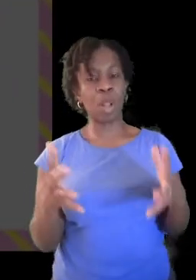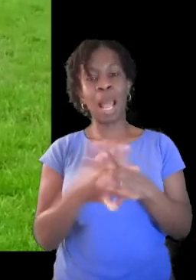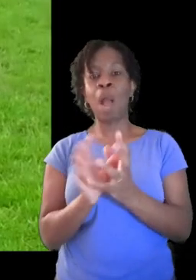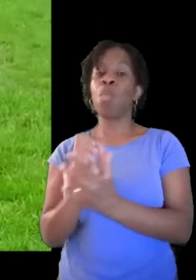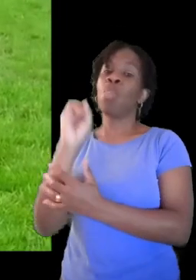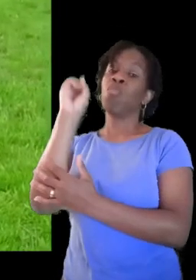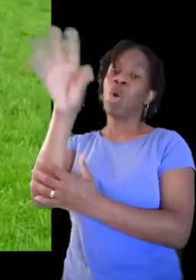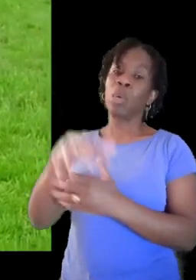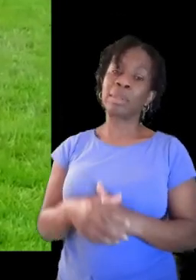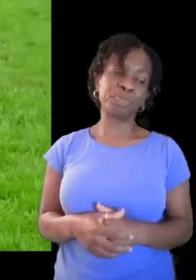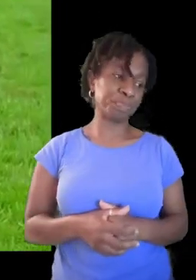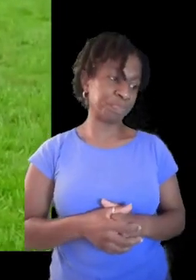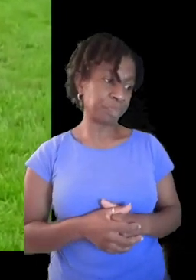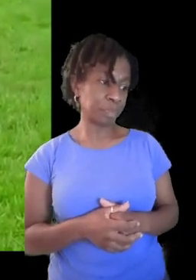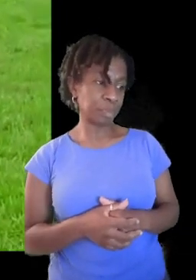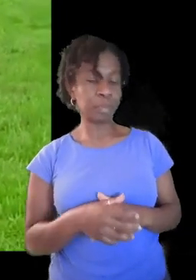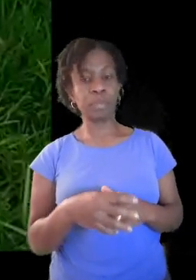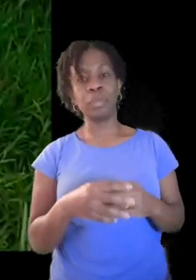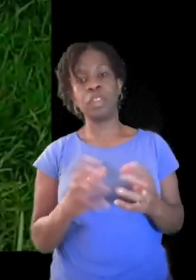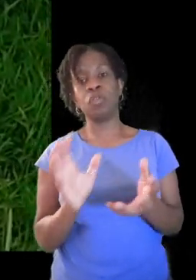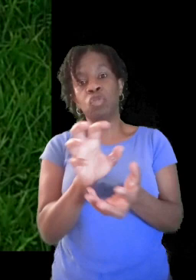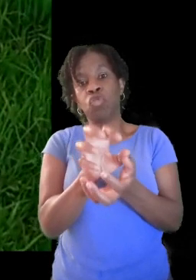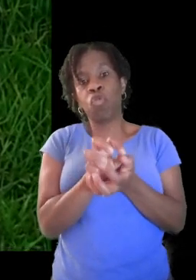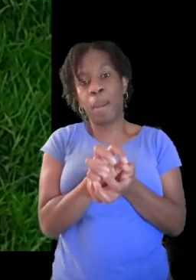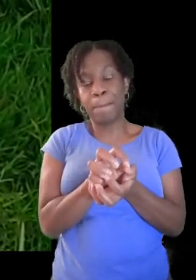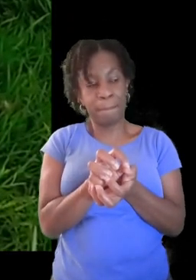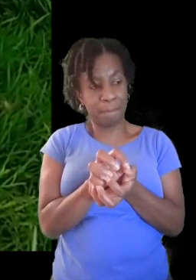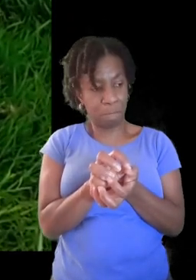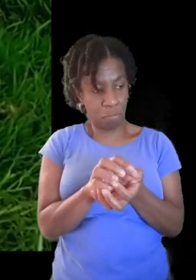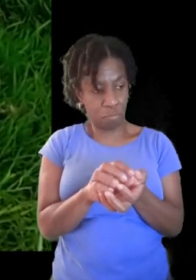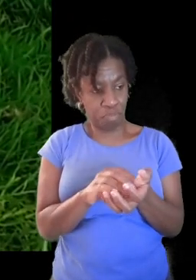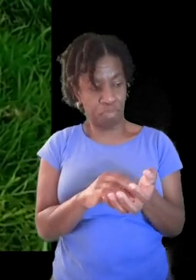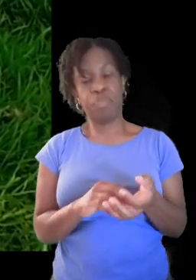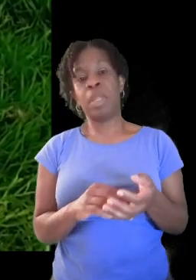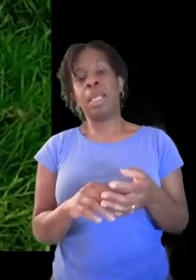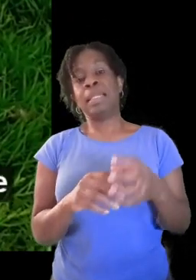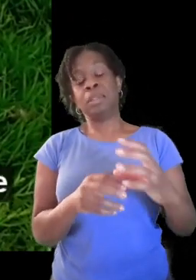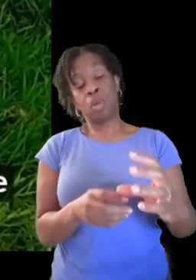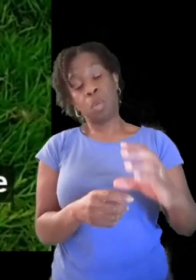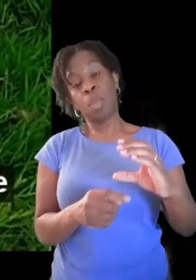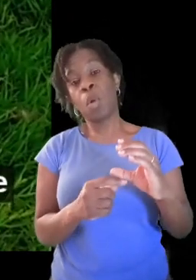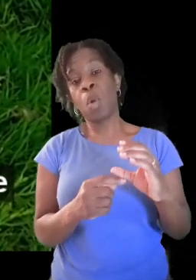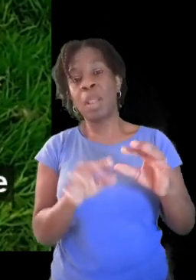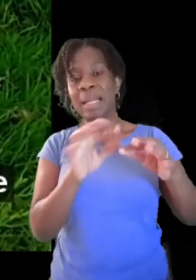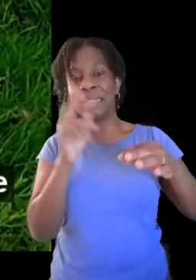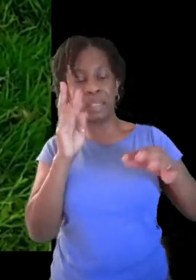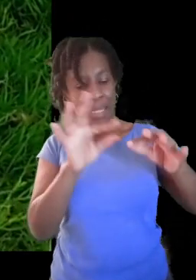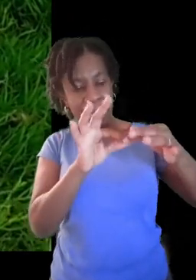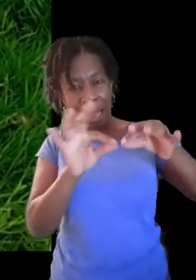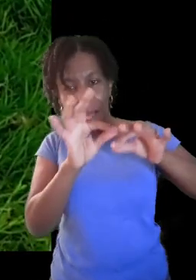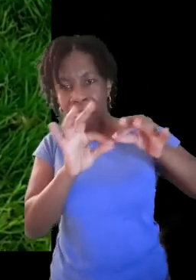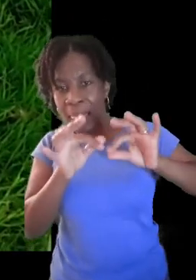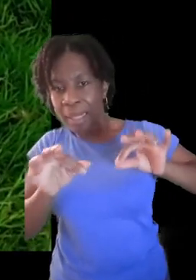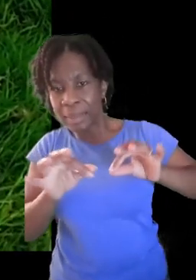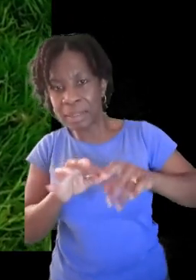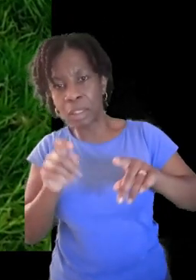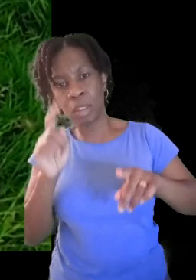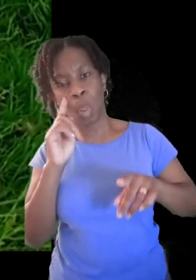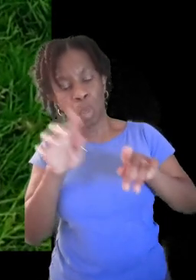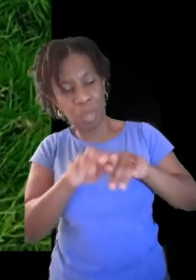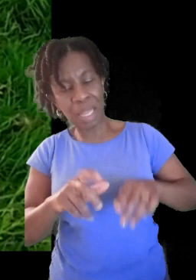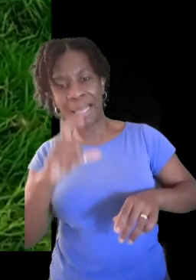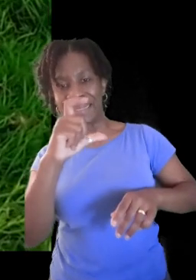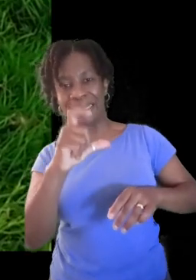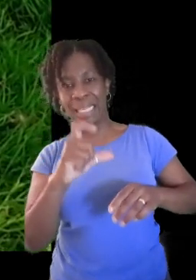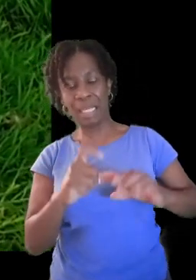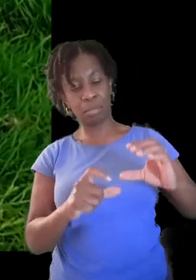ball. First, grip the ball properly. Place the ball so that it looks like the laces make a C.